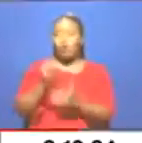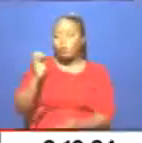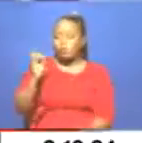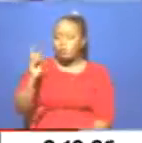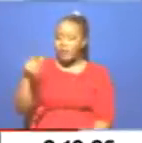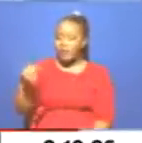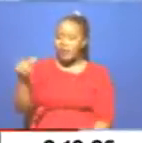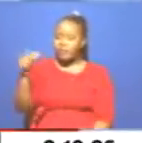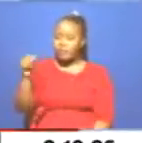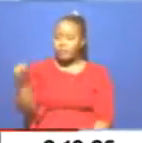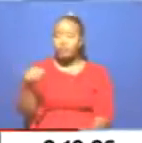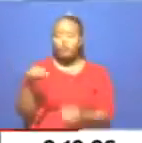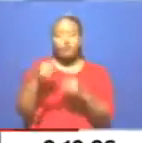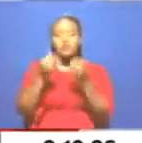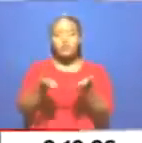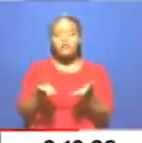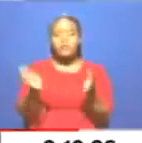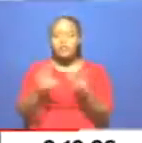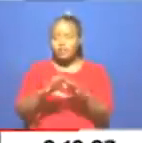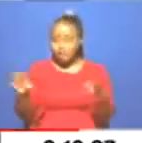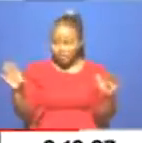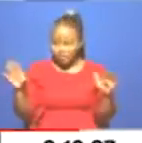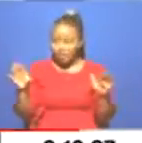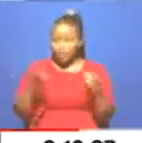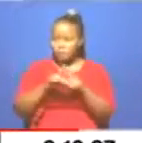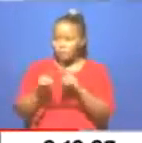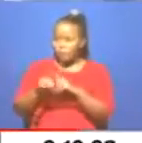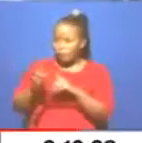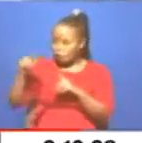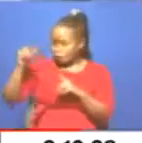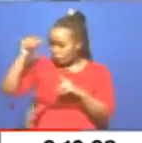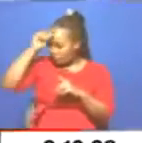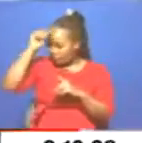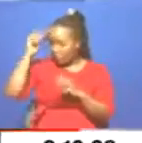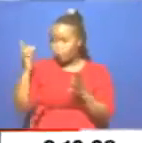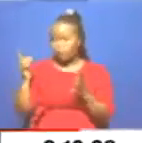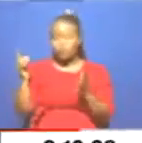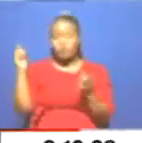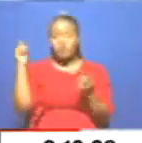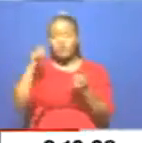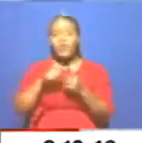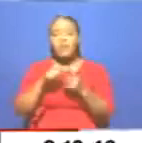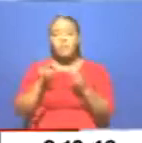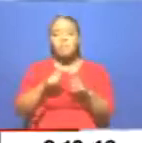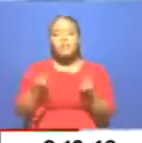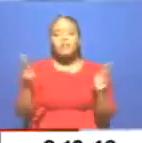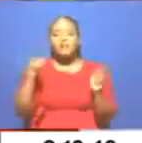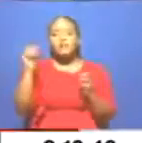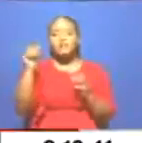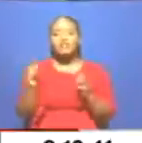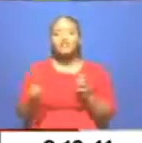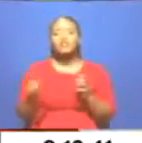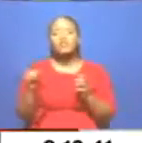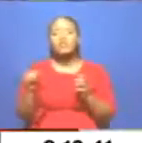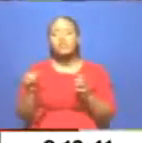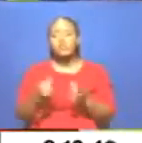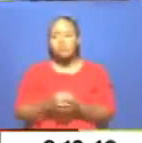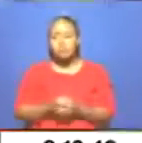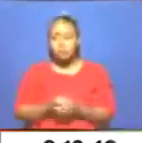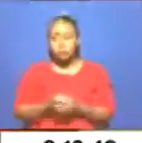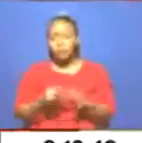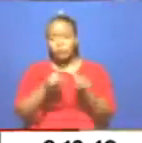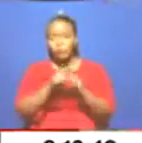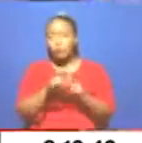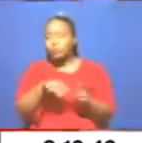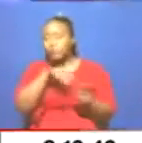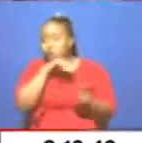office. Raila at the same time said his government will foster peace in the region under the Azimio banner. Odinga, who made